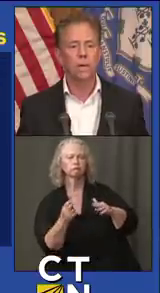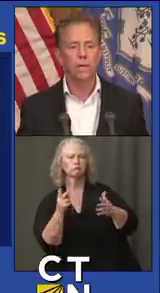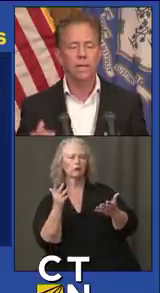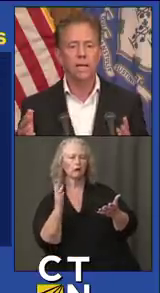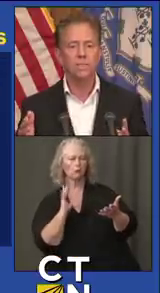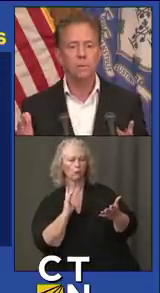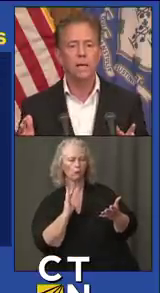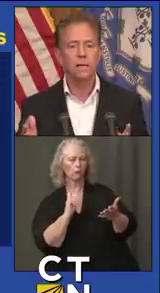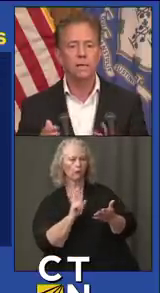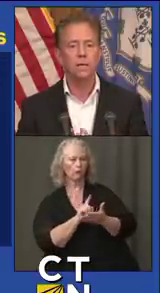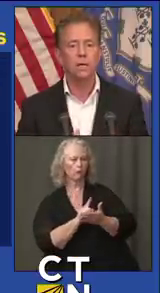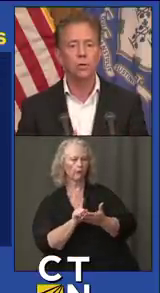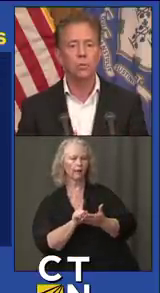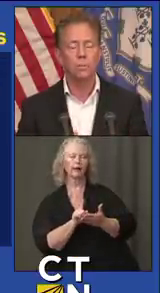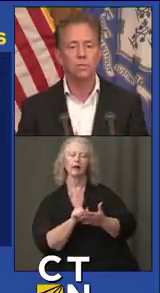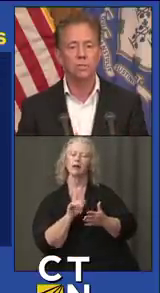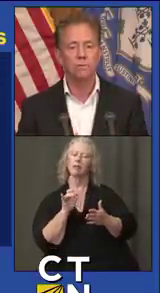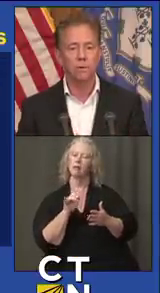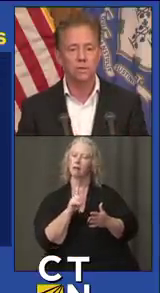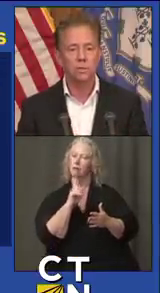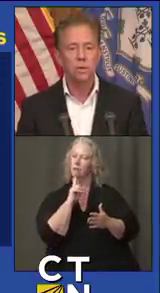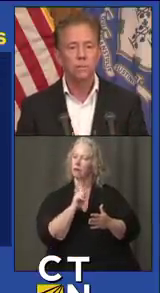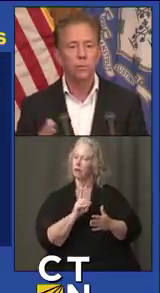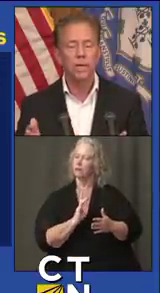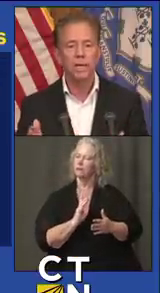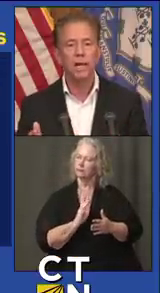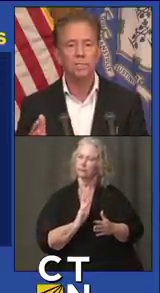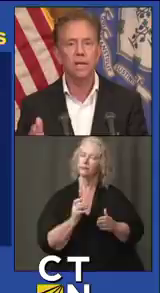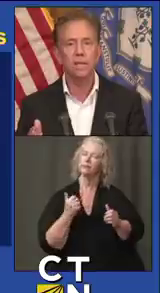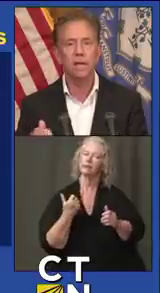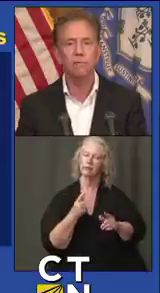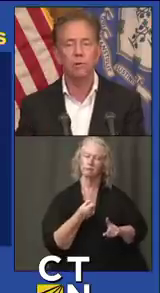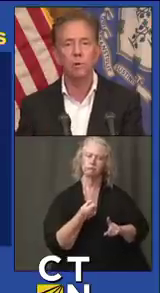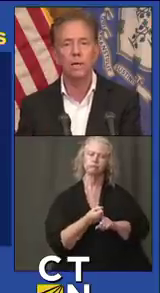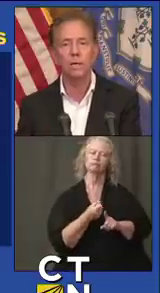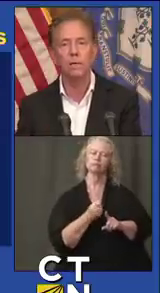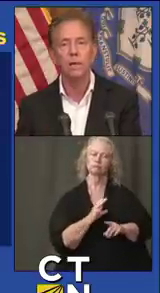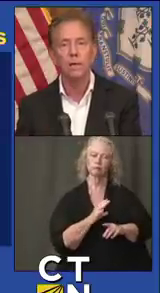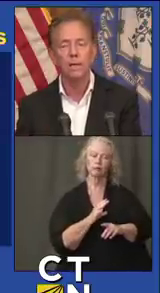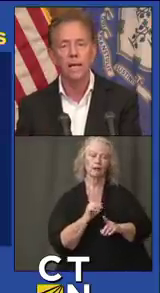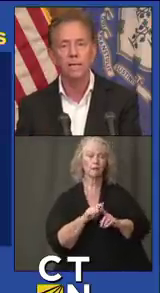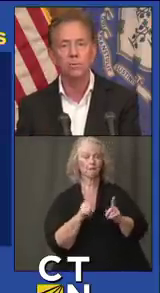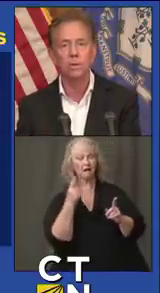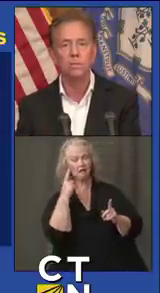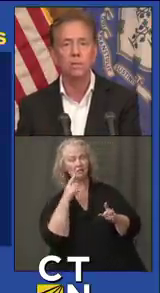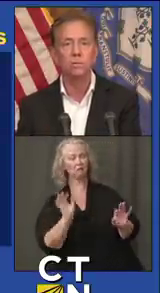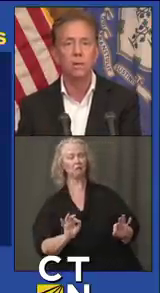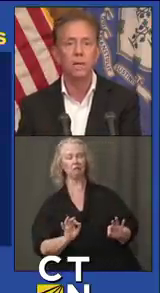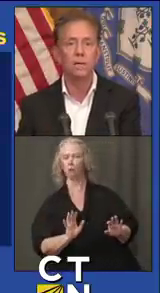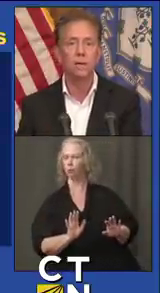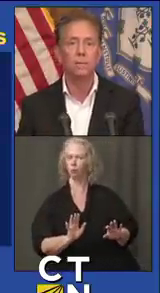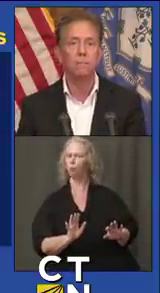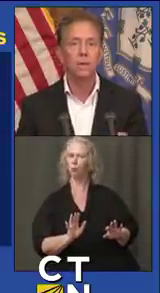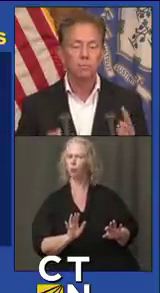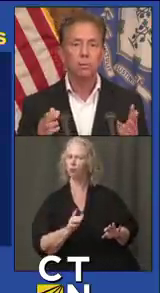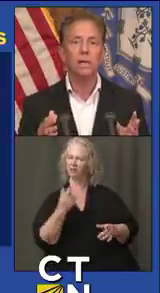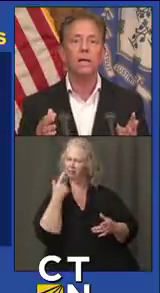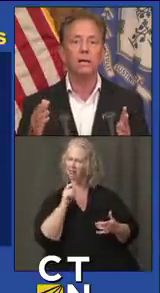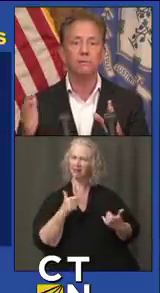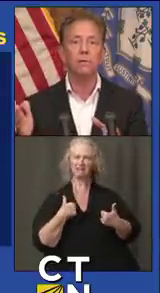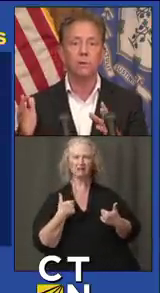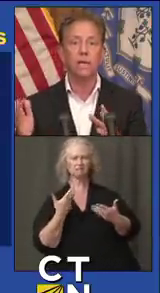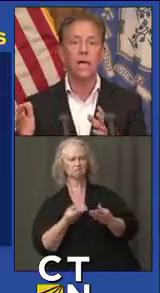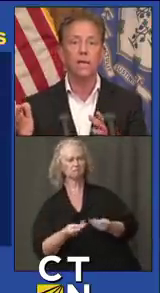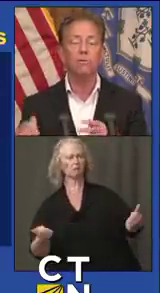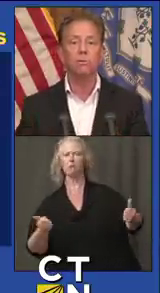week to week, and that's made an enormous difference. But we cannot take that for granted, and that is what has made